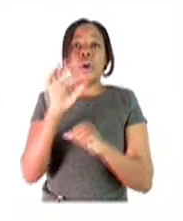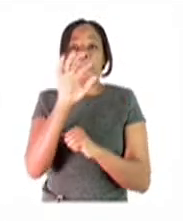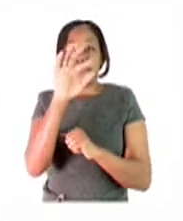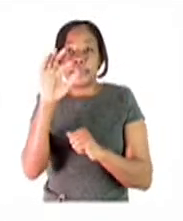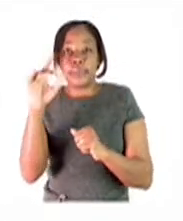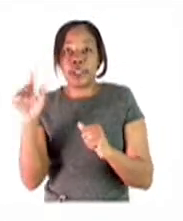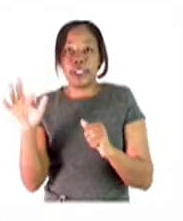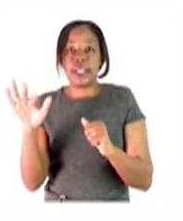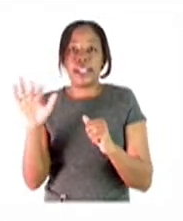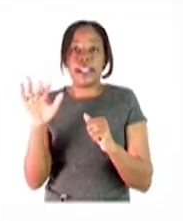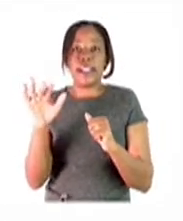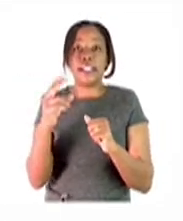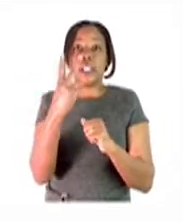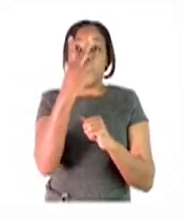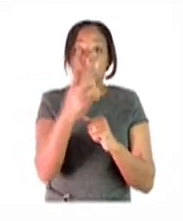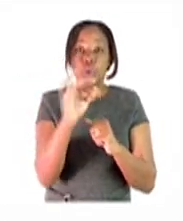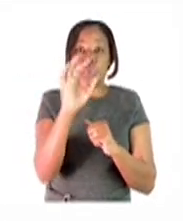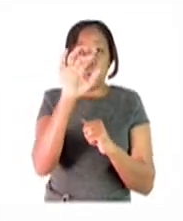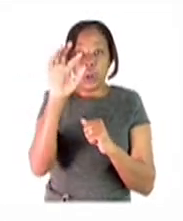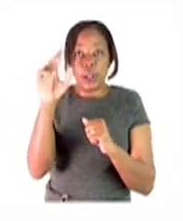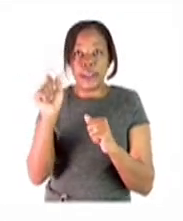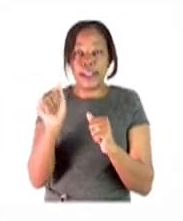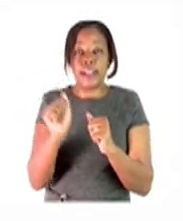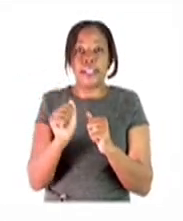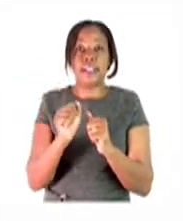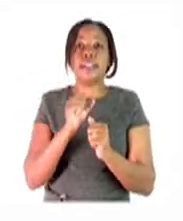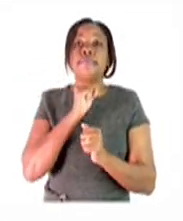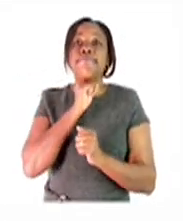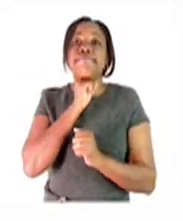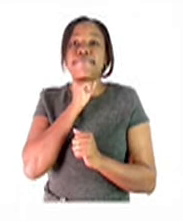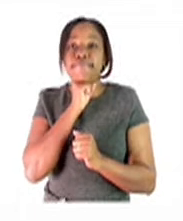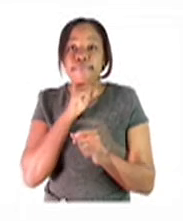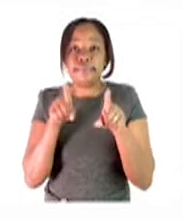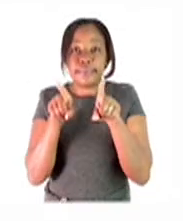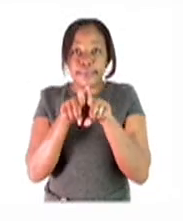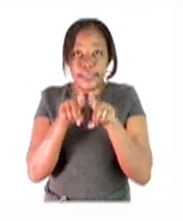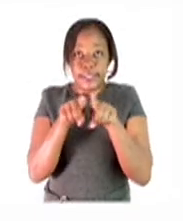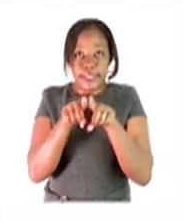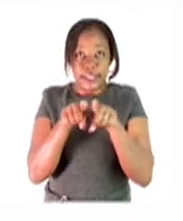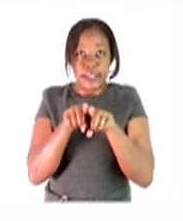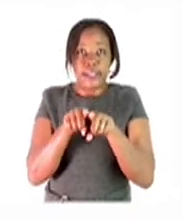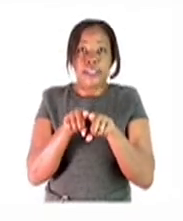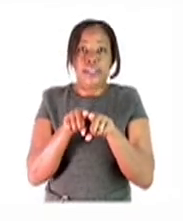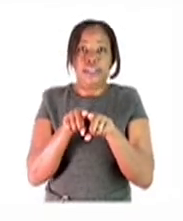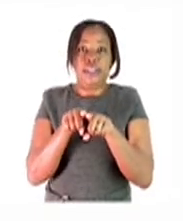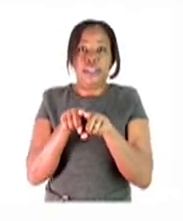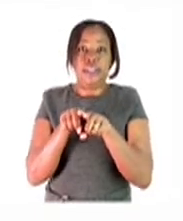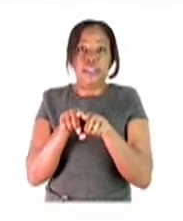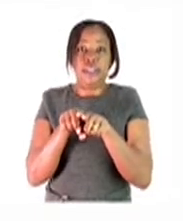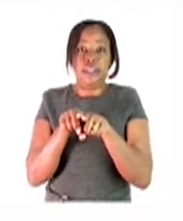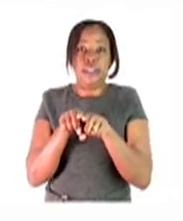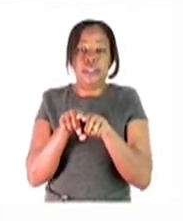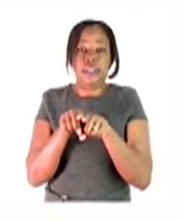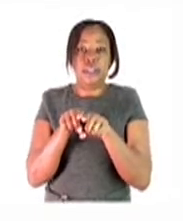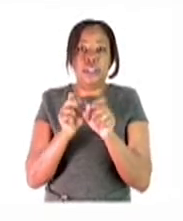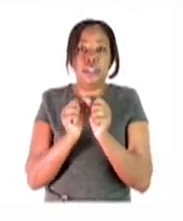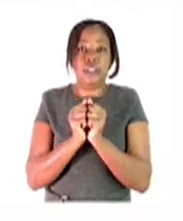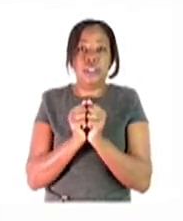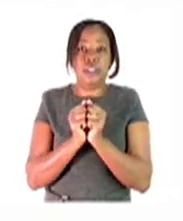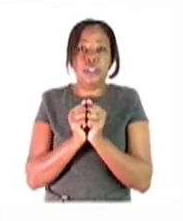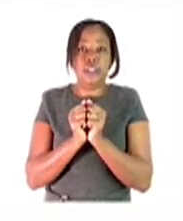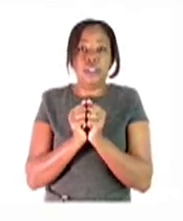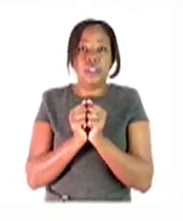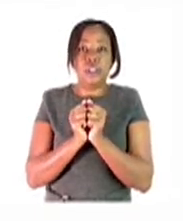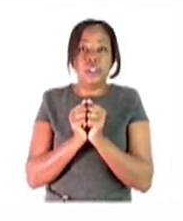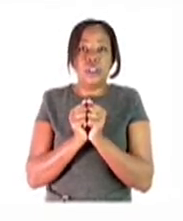sound, one sound. Okay, that is a digraph. So now we have the digraphs which are